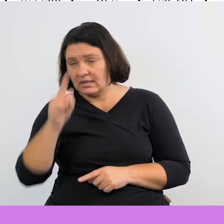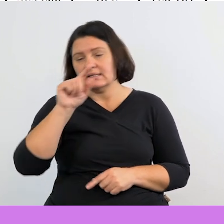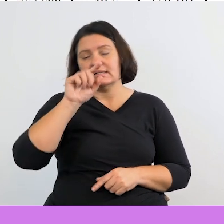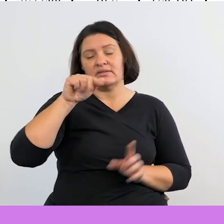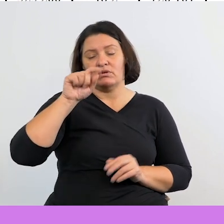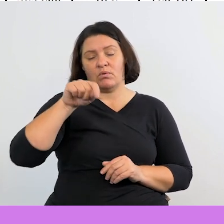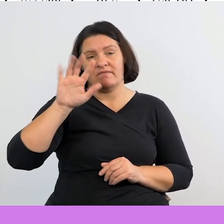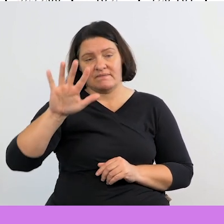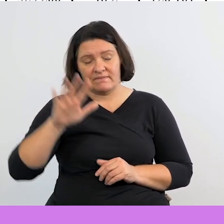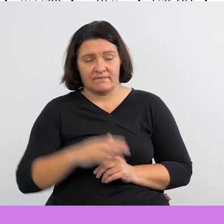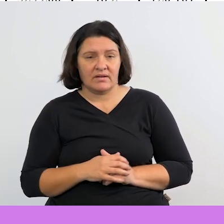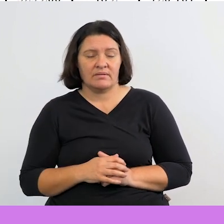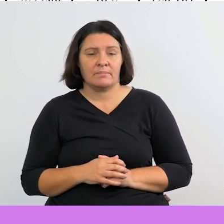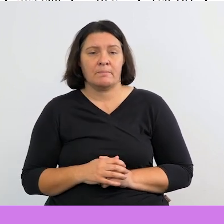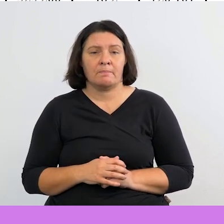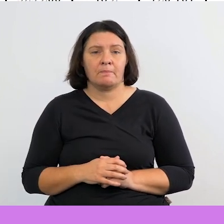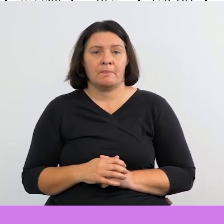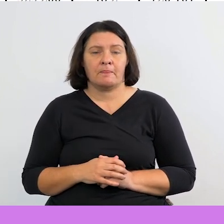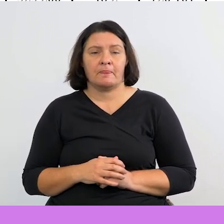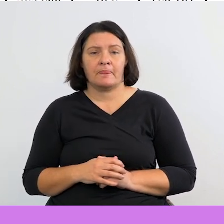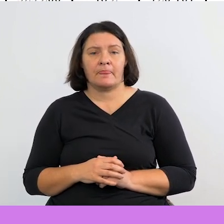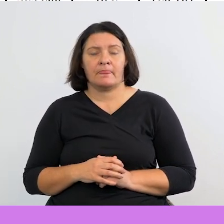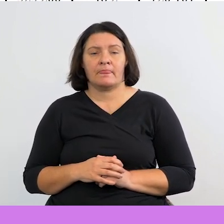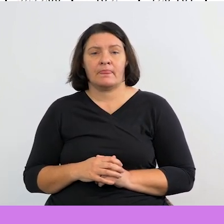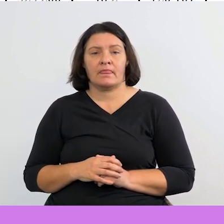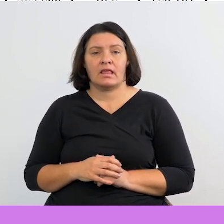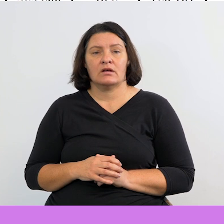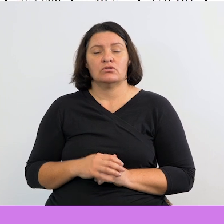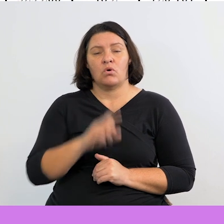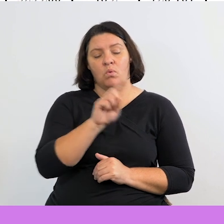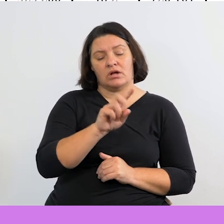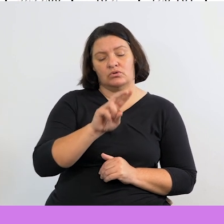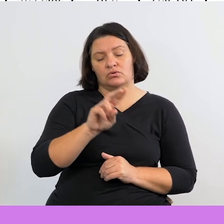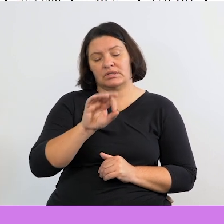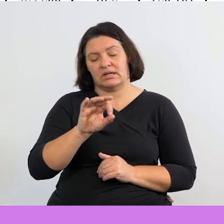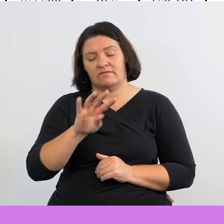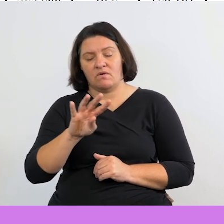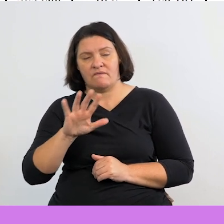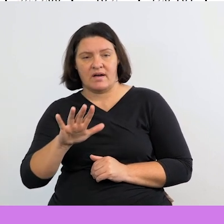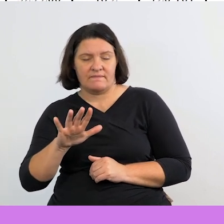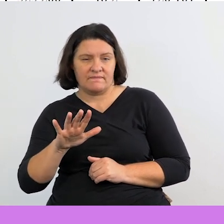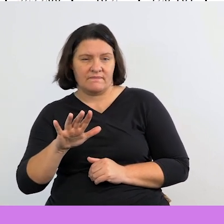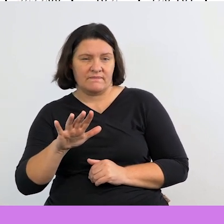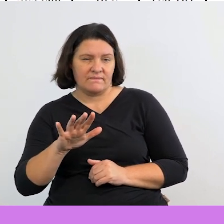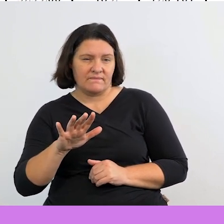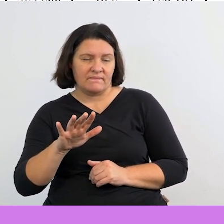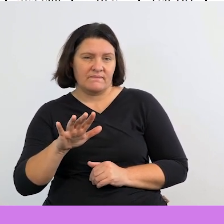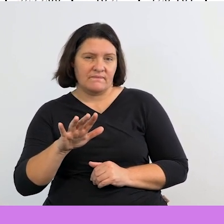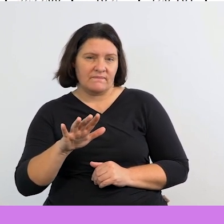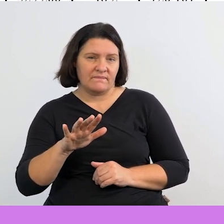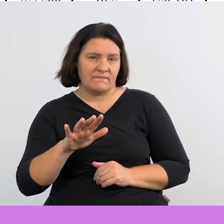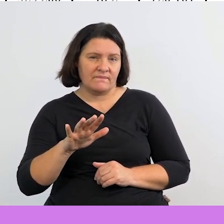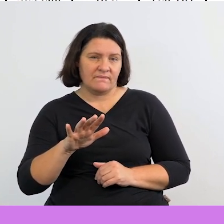to 17.5. So there is 17 again, right? So it's 1, 2, 3, 4, 5.